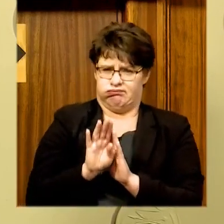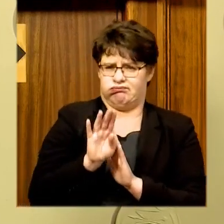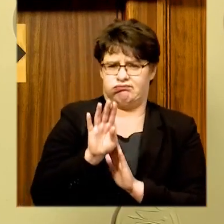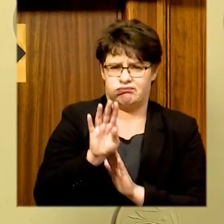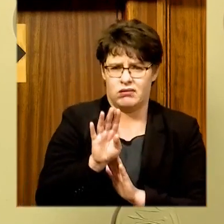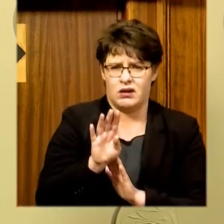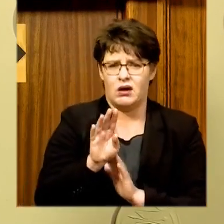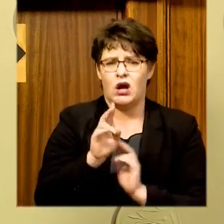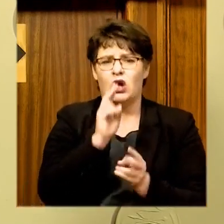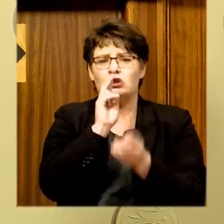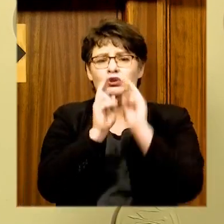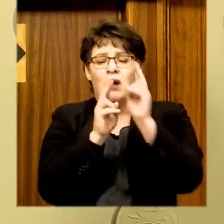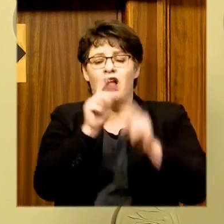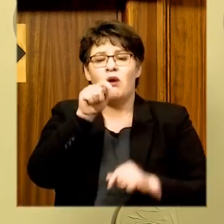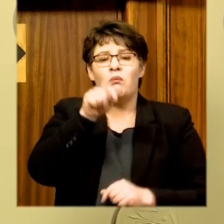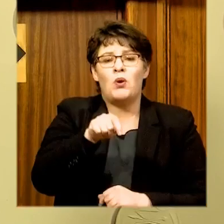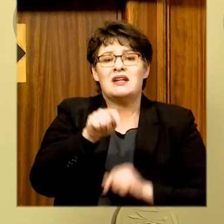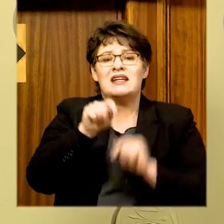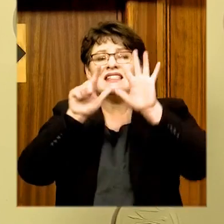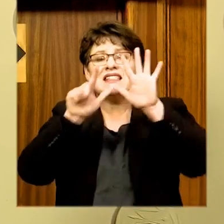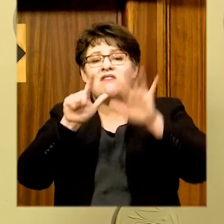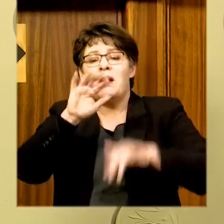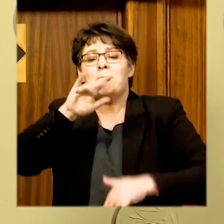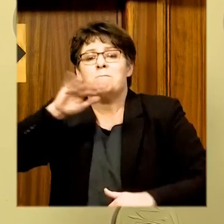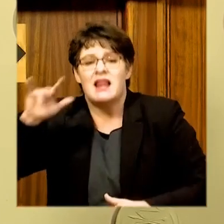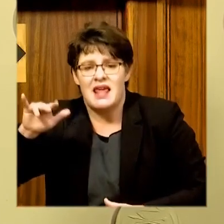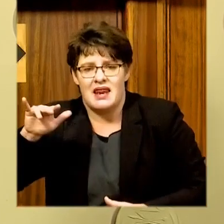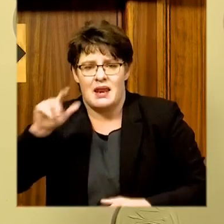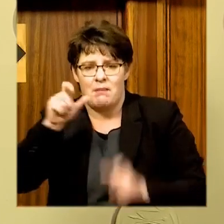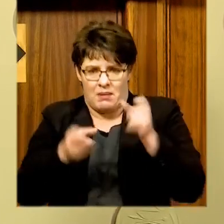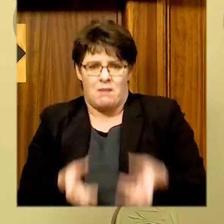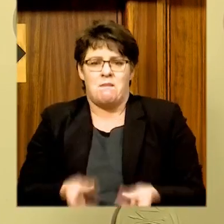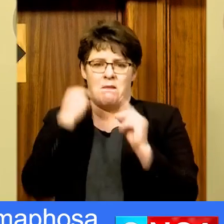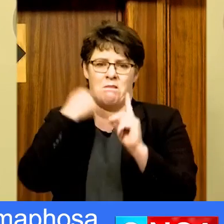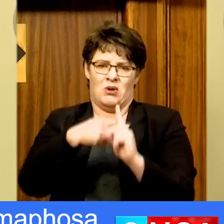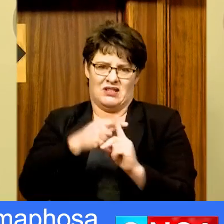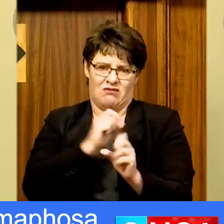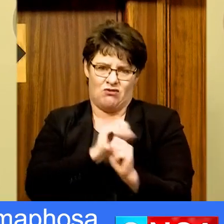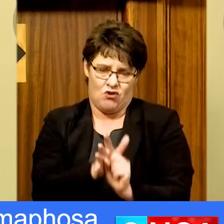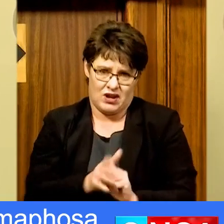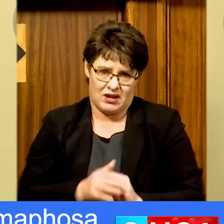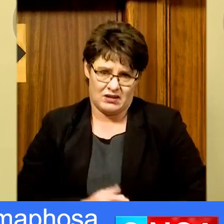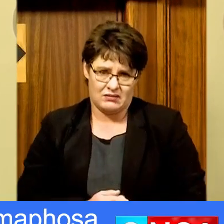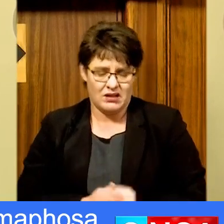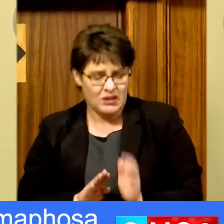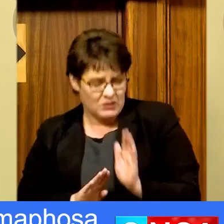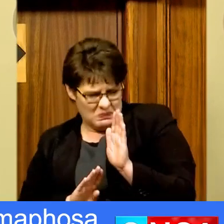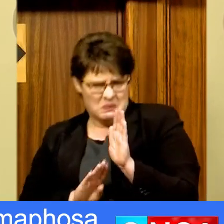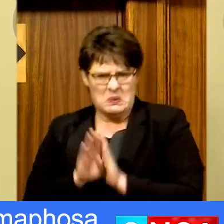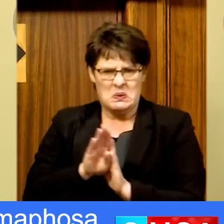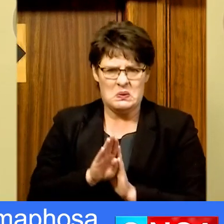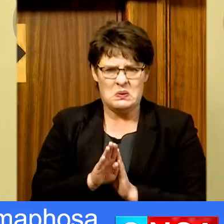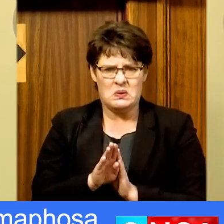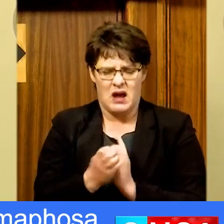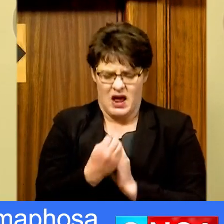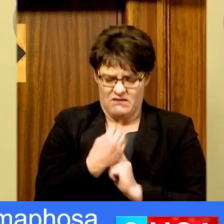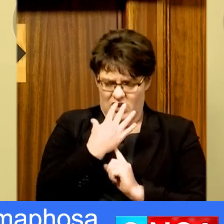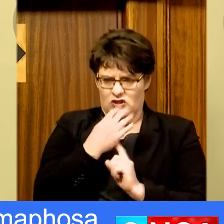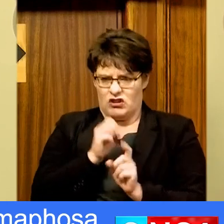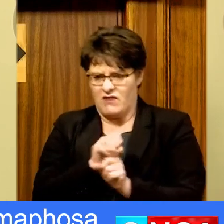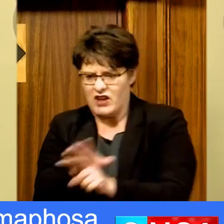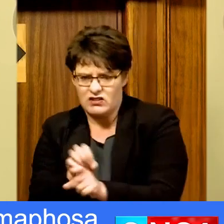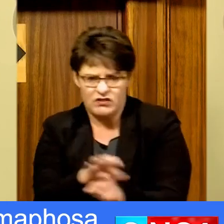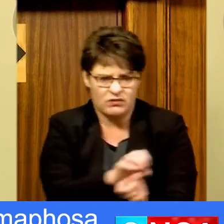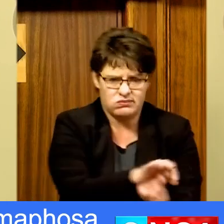than 12.7 million. While the surge in infections has been